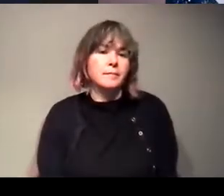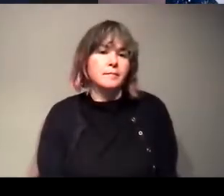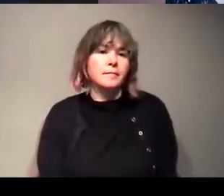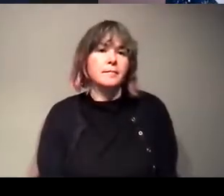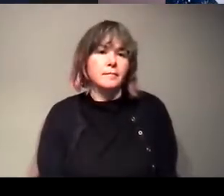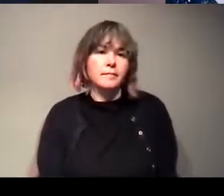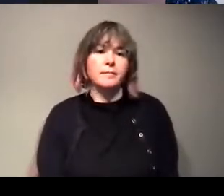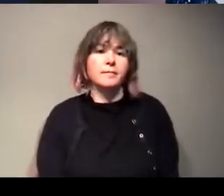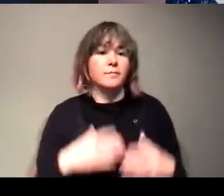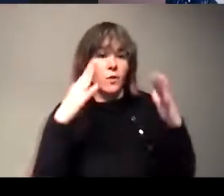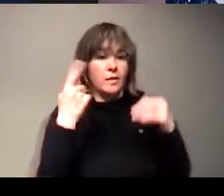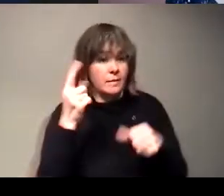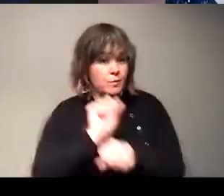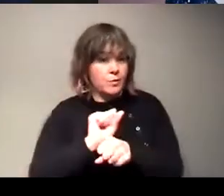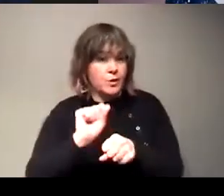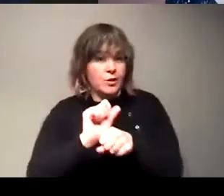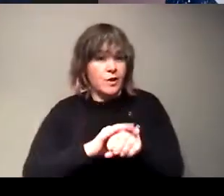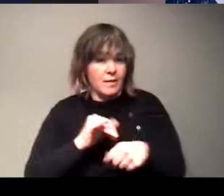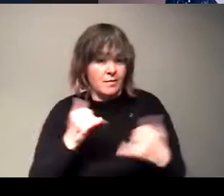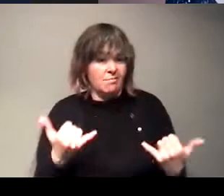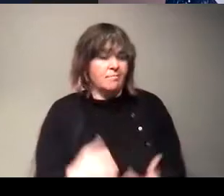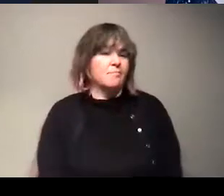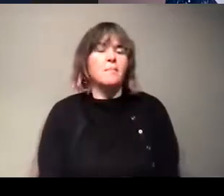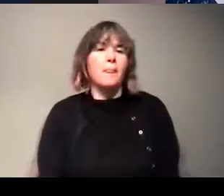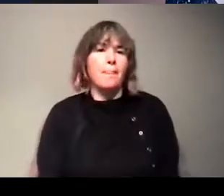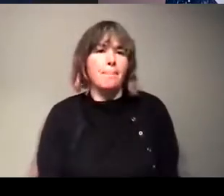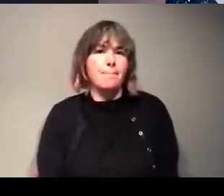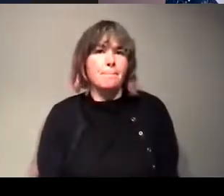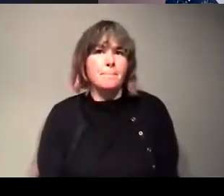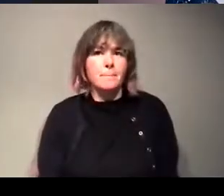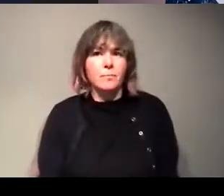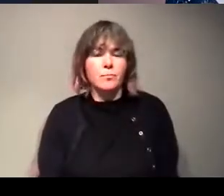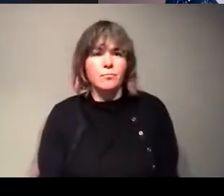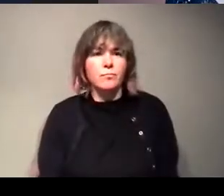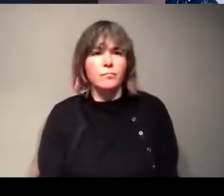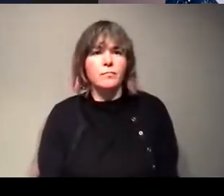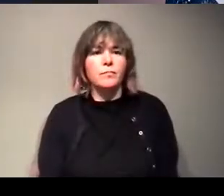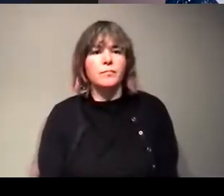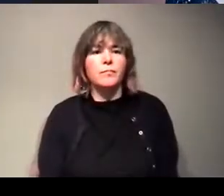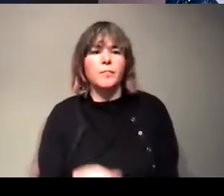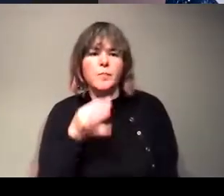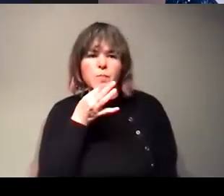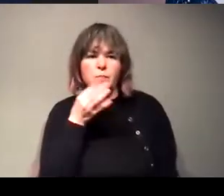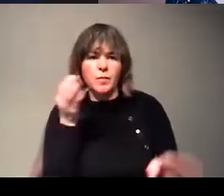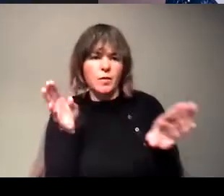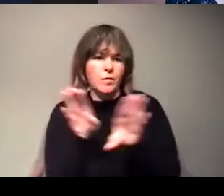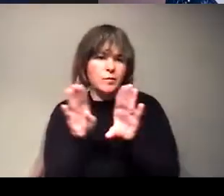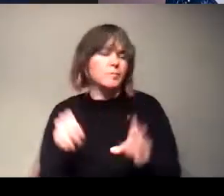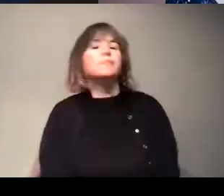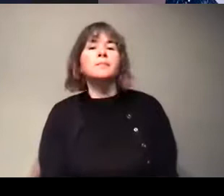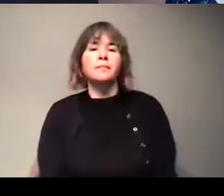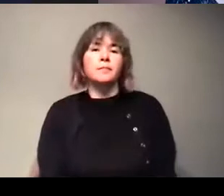Yes, hopefully someone's working on that as we speak. Okay, so we're about to wrap up. I wanted